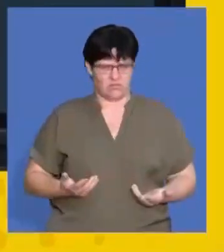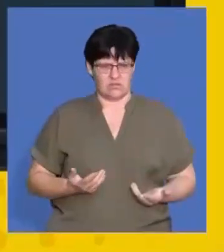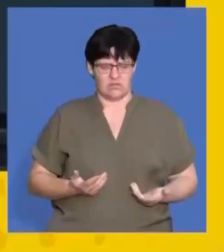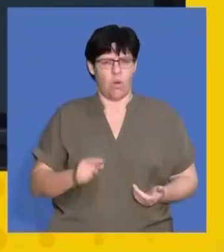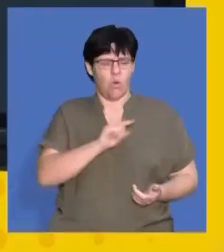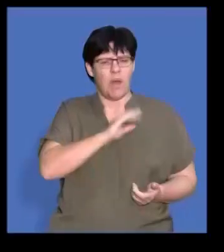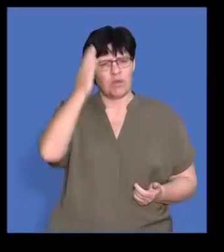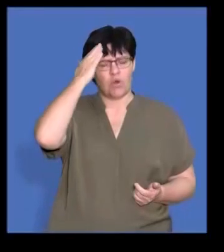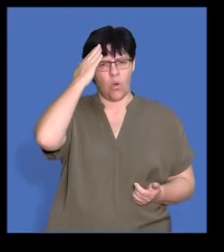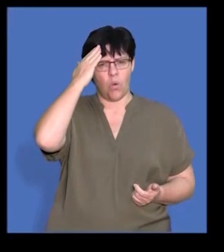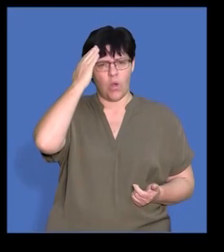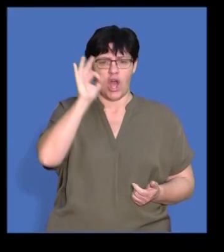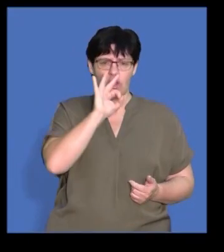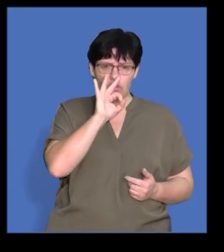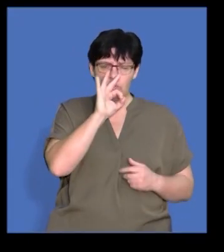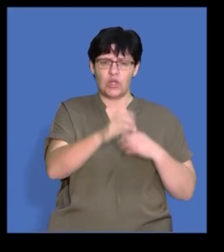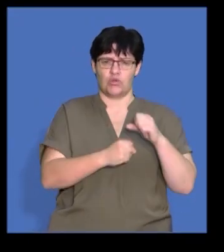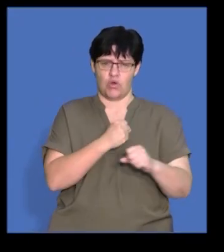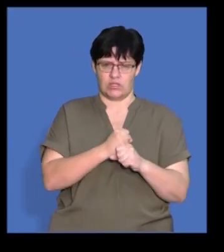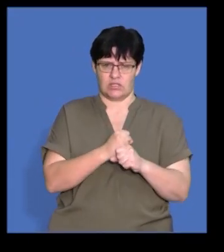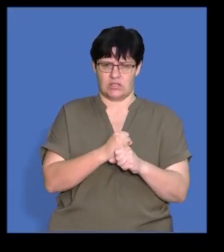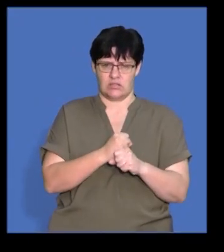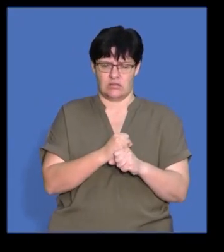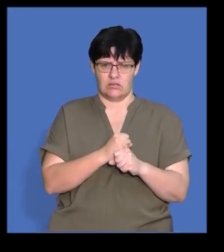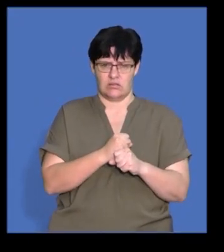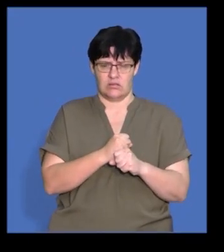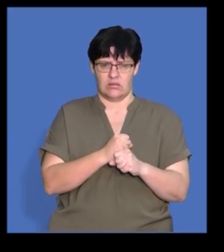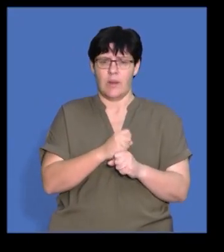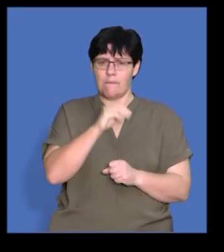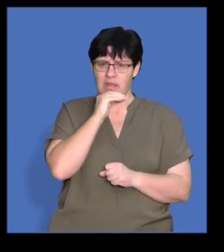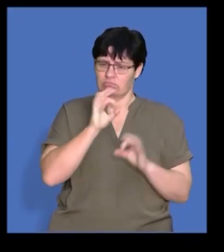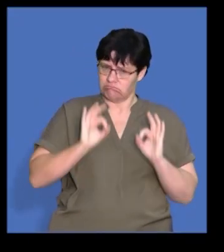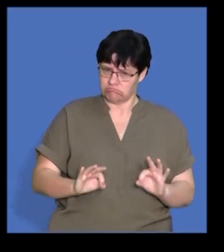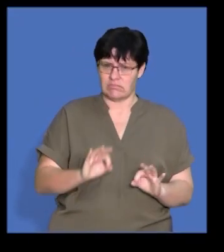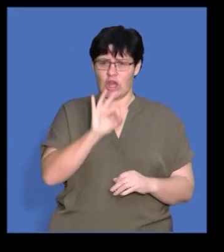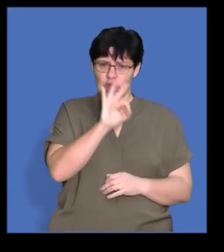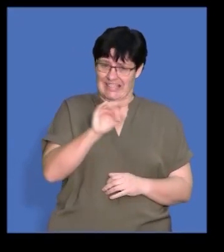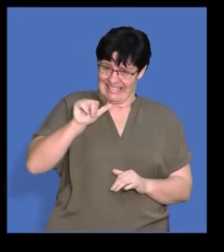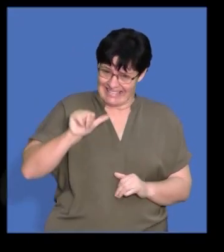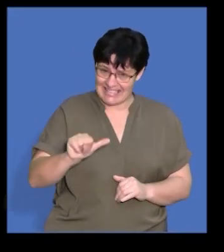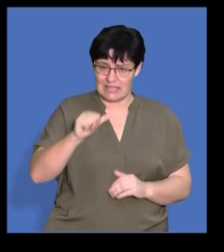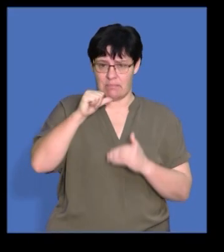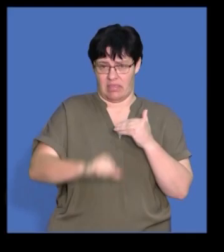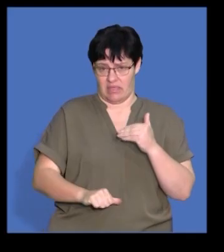I know that 3 years is actually 36 months.